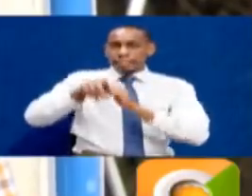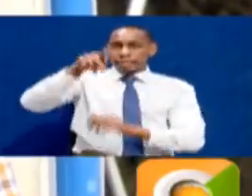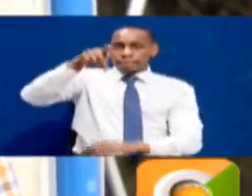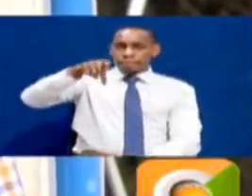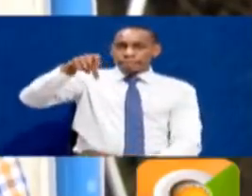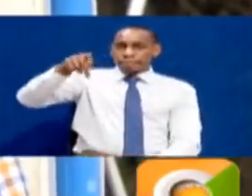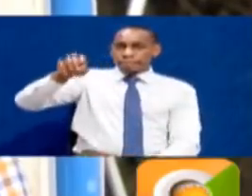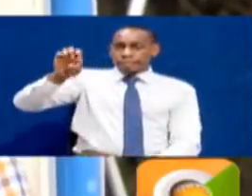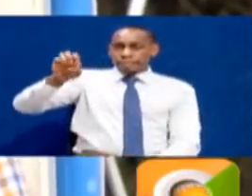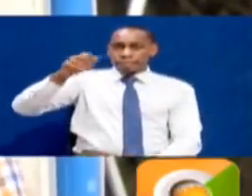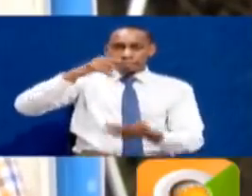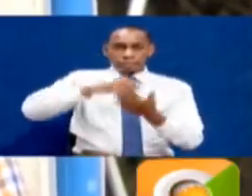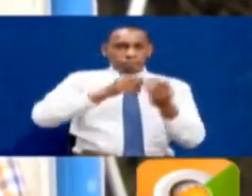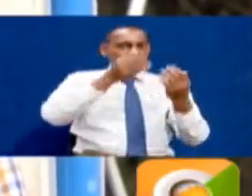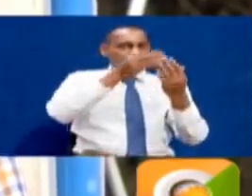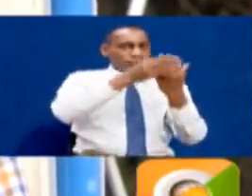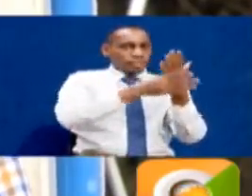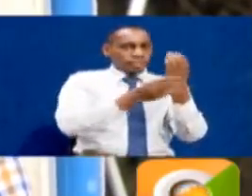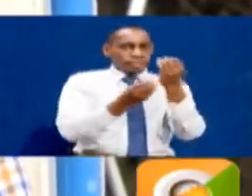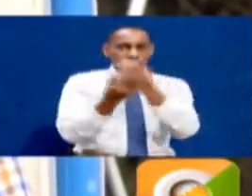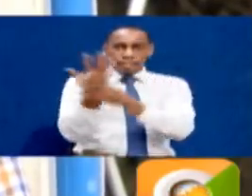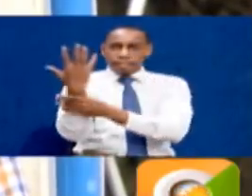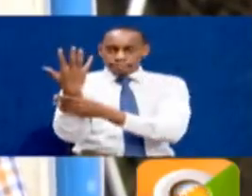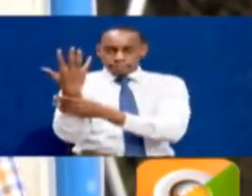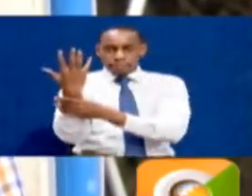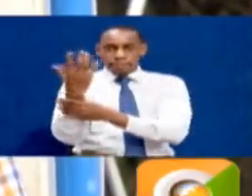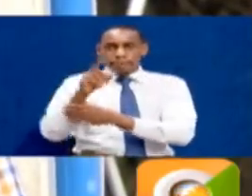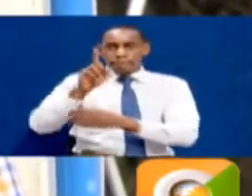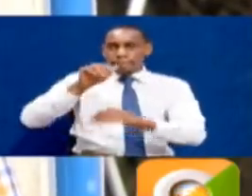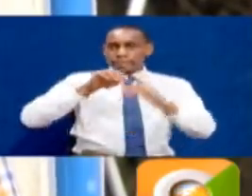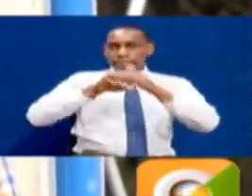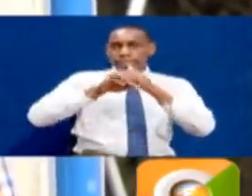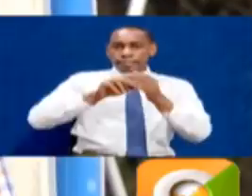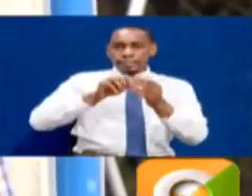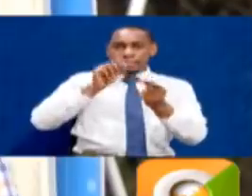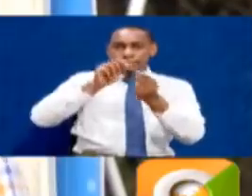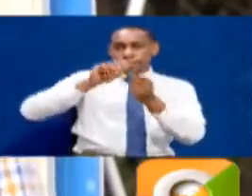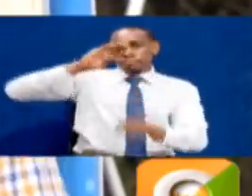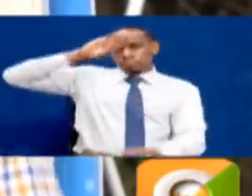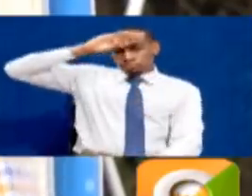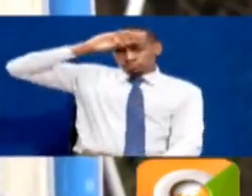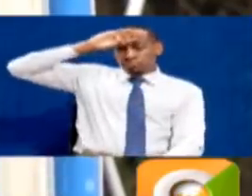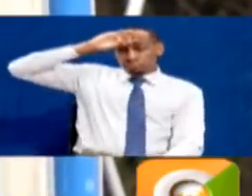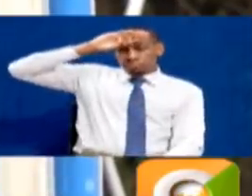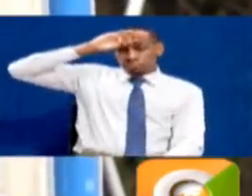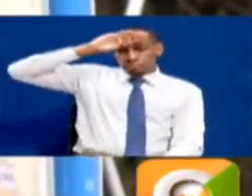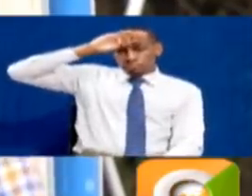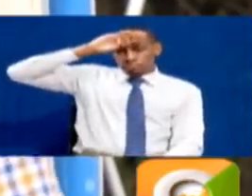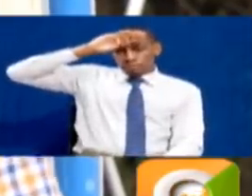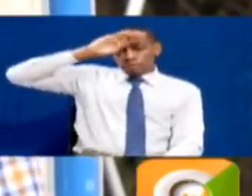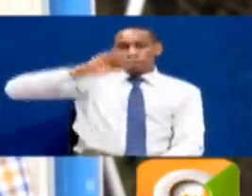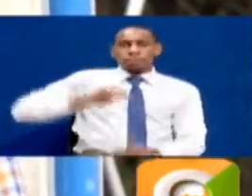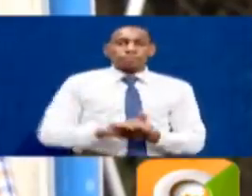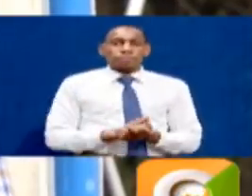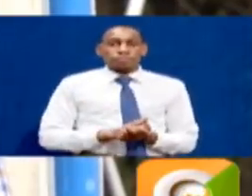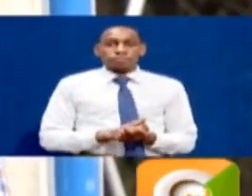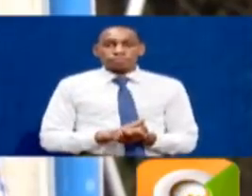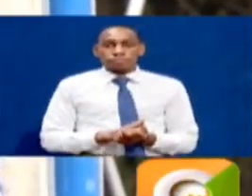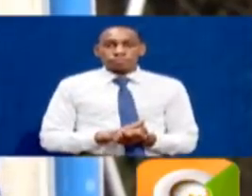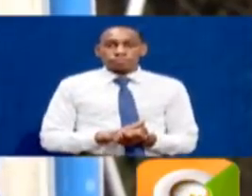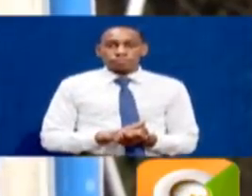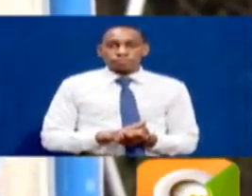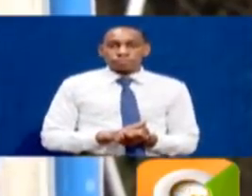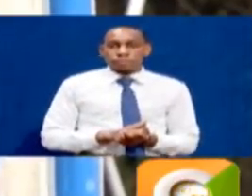PPEs, like gloves. You must have access to maybe a thermometer to be able to check the temperature.